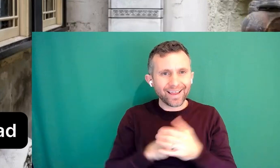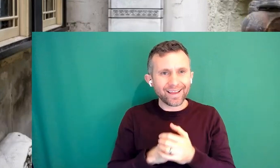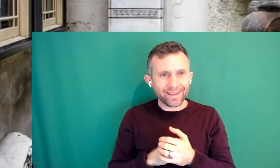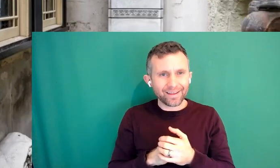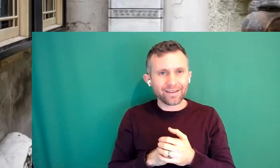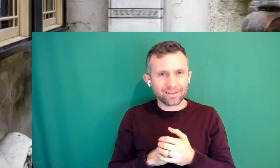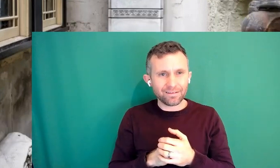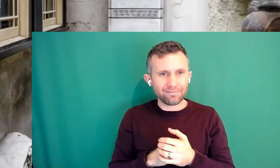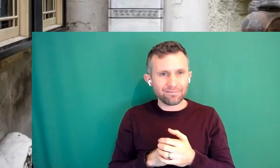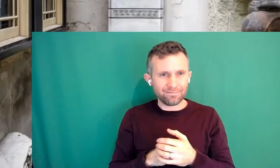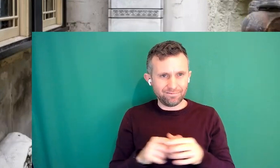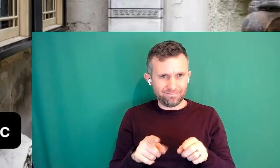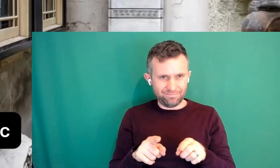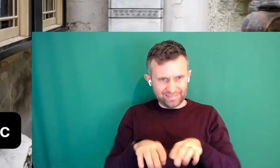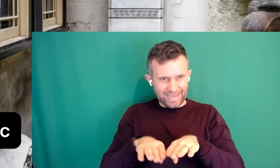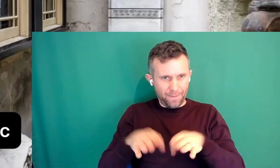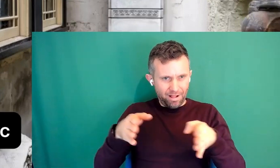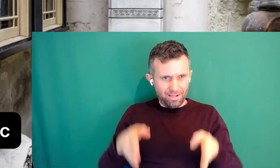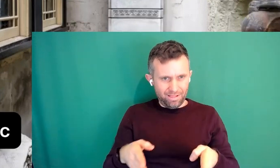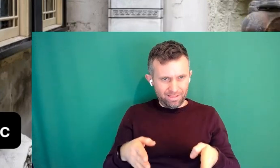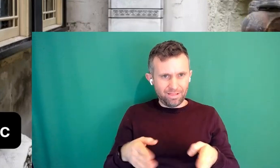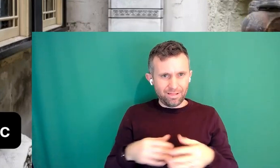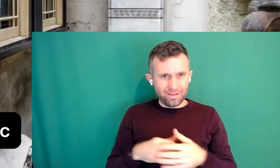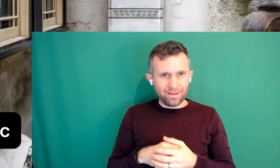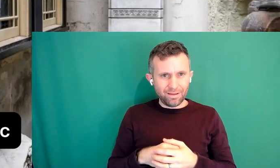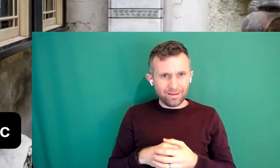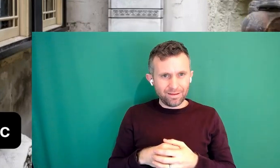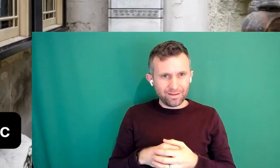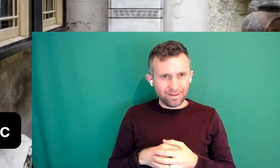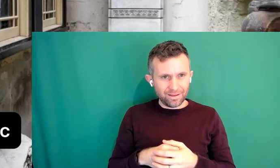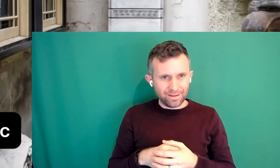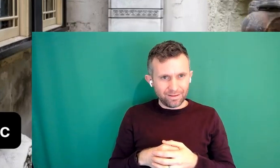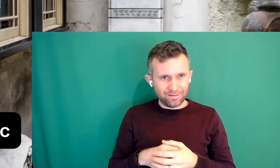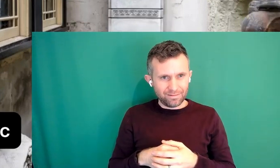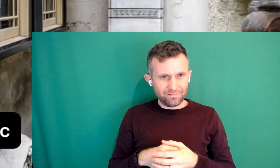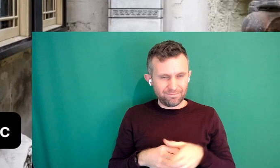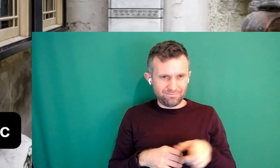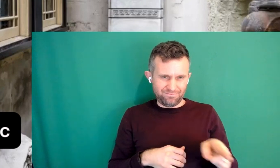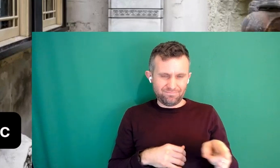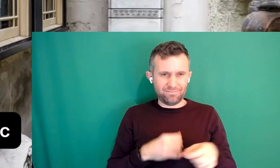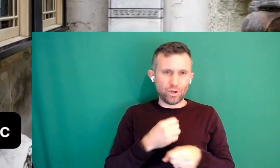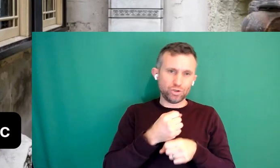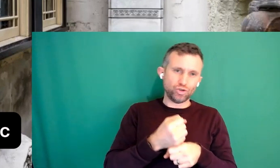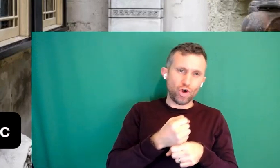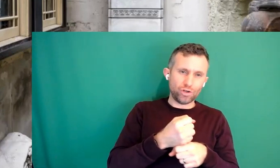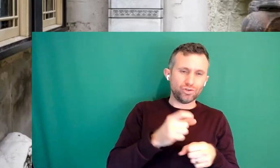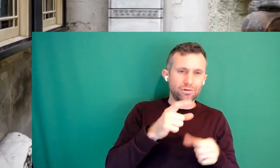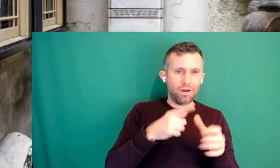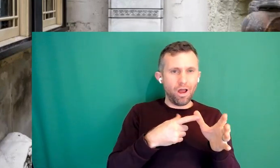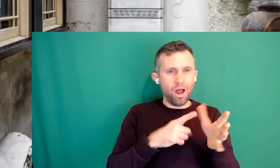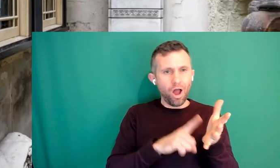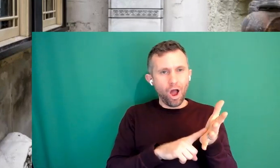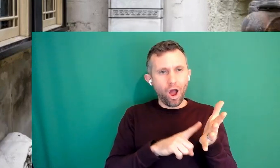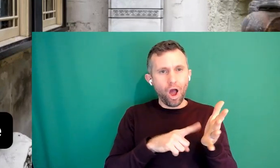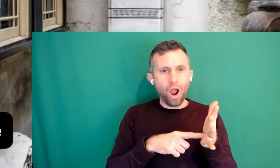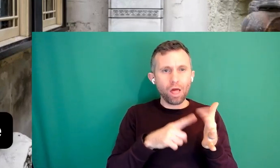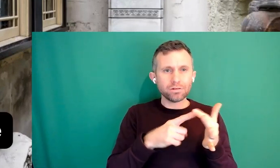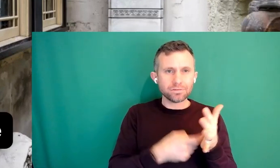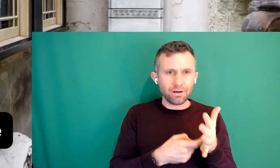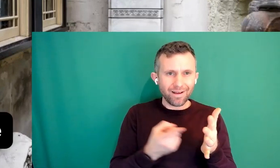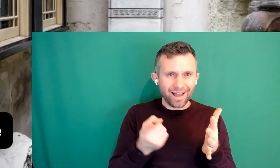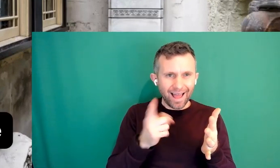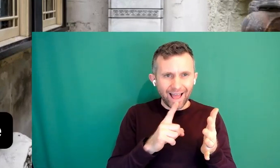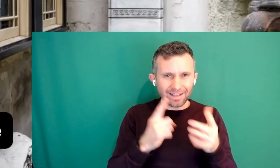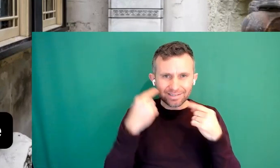instead. Soane liked the Gothic style, but hated the neo-Gothic, believing it